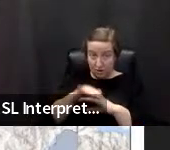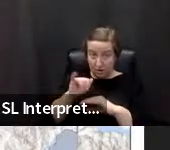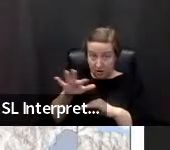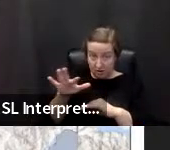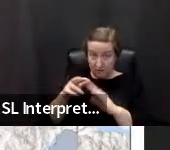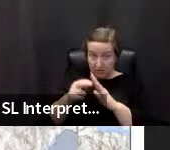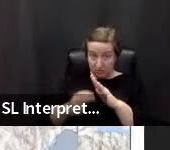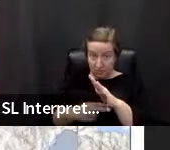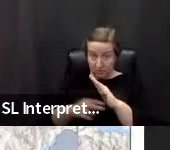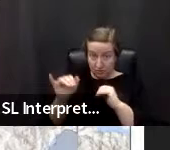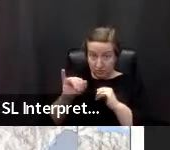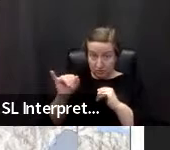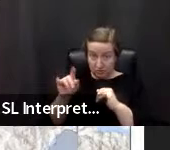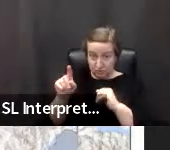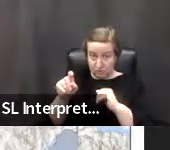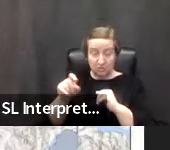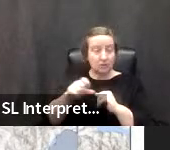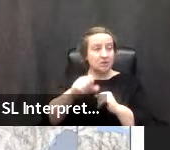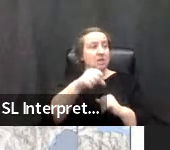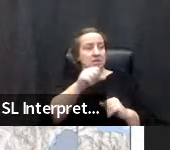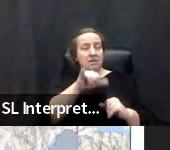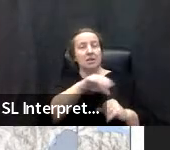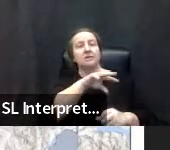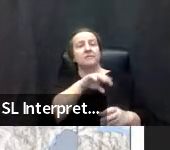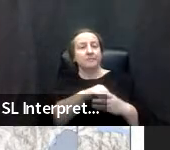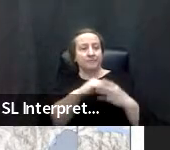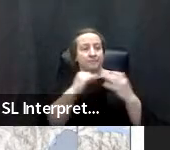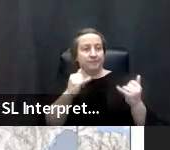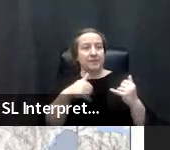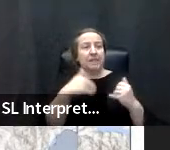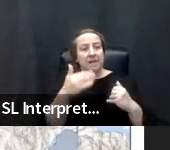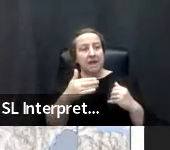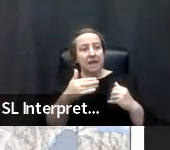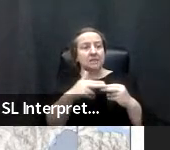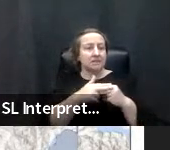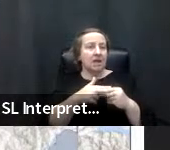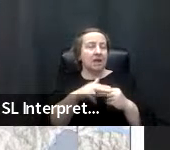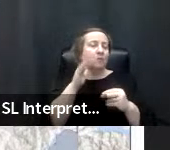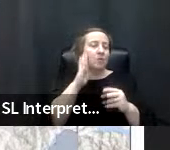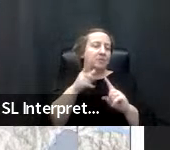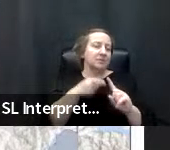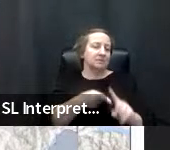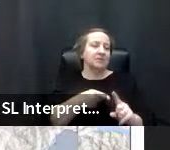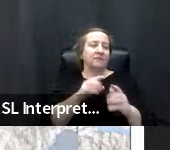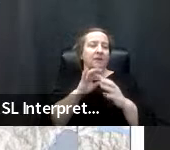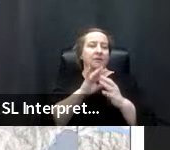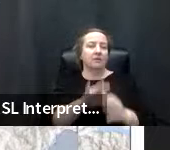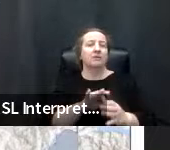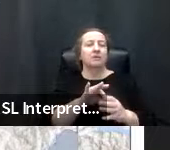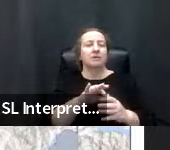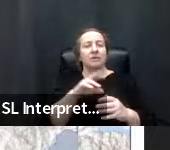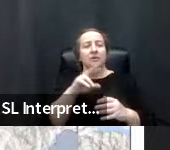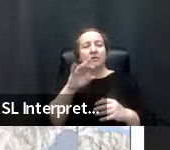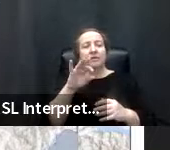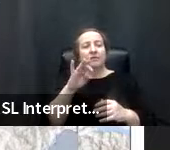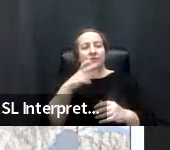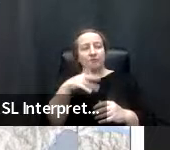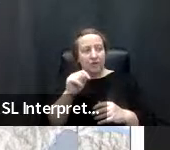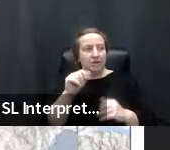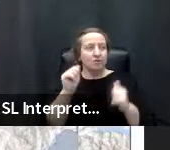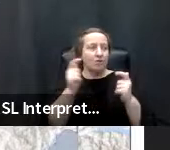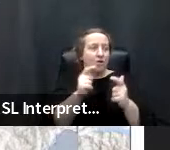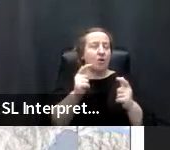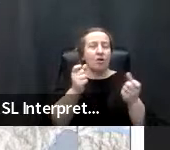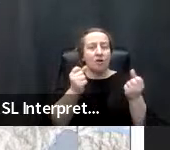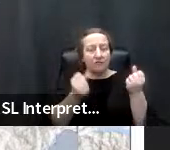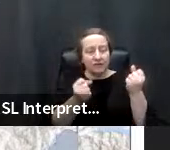that. It does. This is all inclusive right now. The next slide will be just specific to freight. This is all vehicles and